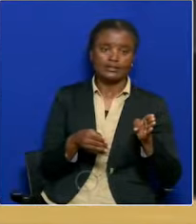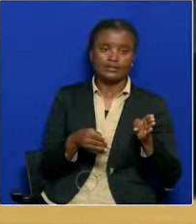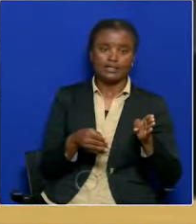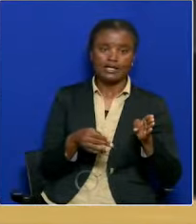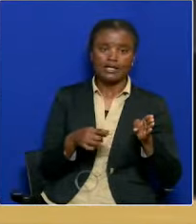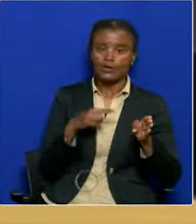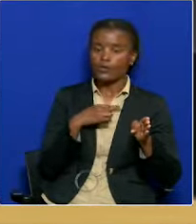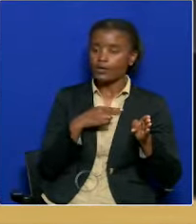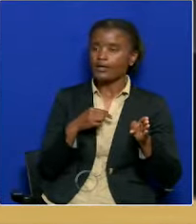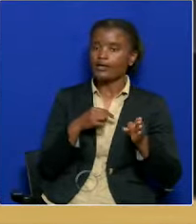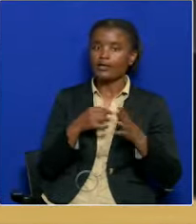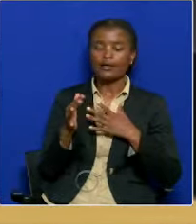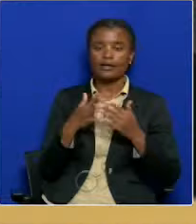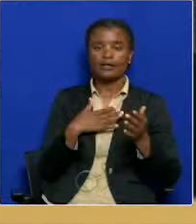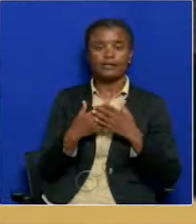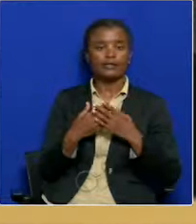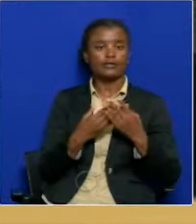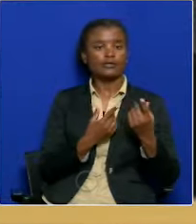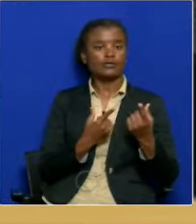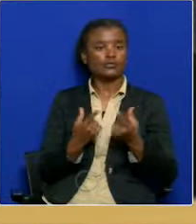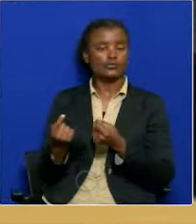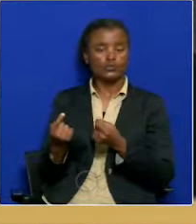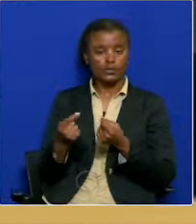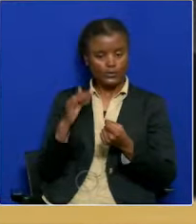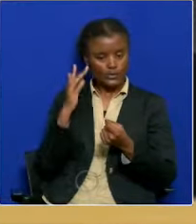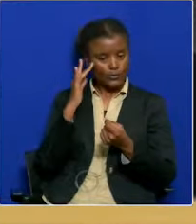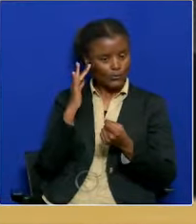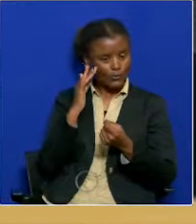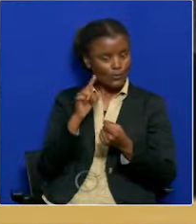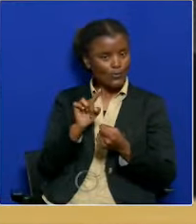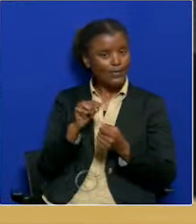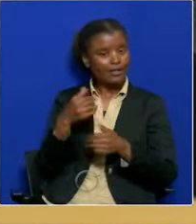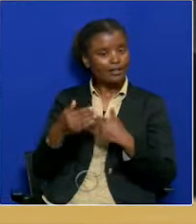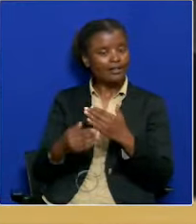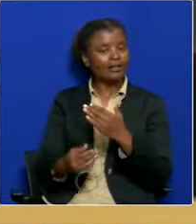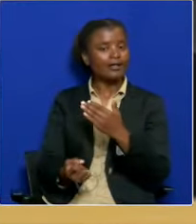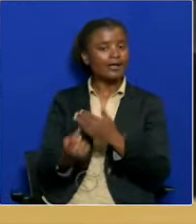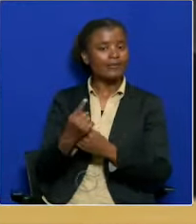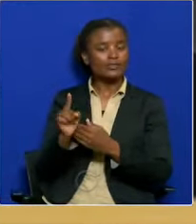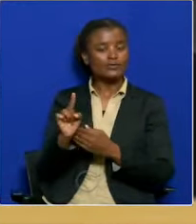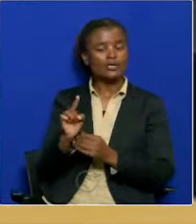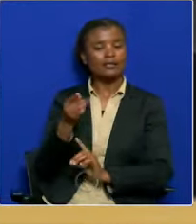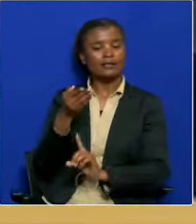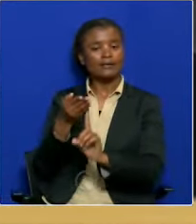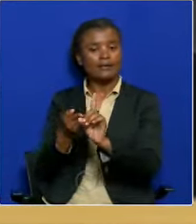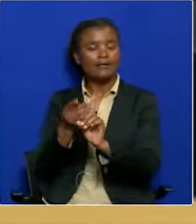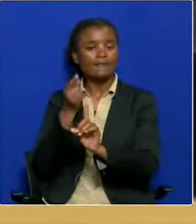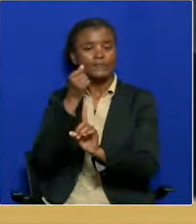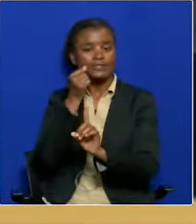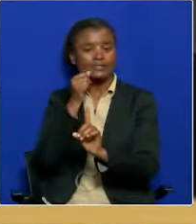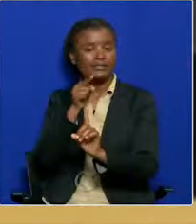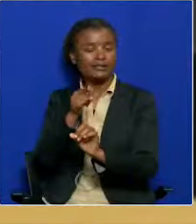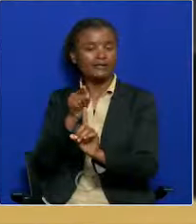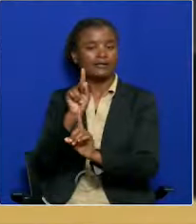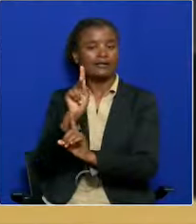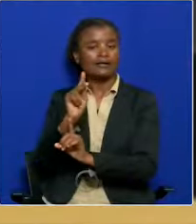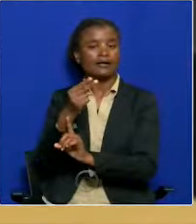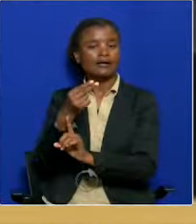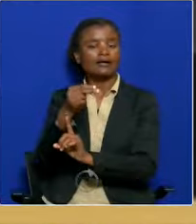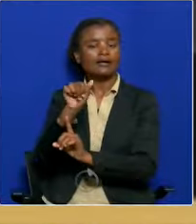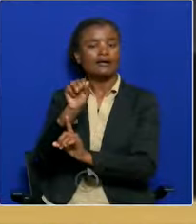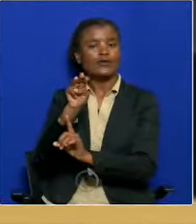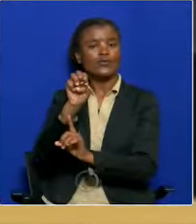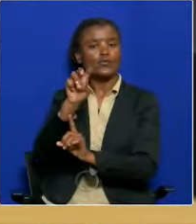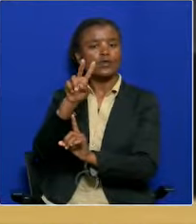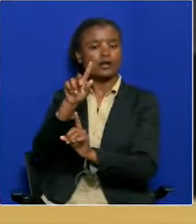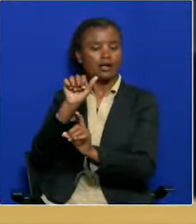we know how this story ends. It ends with Mr. Kaula being arrested by Mr. Nkosi And I think your immediate